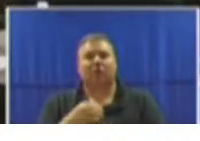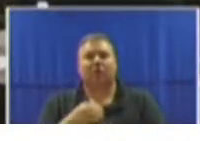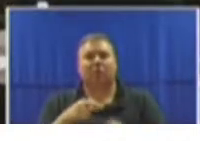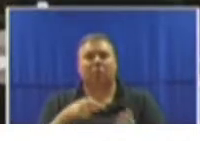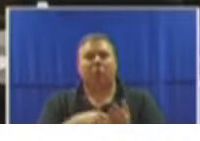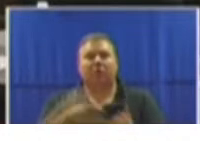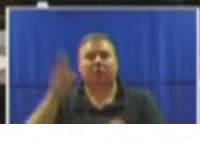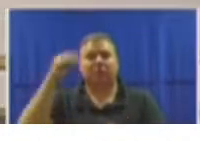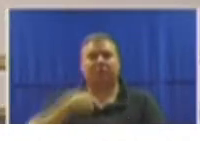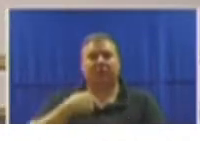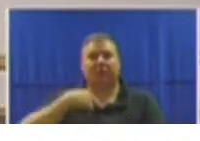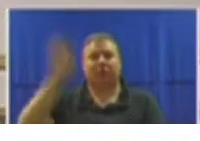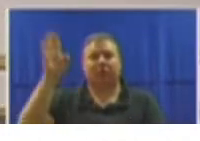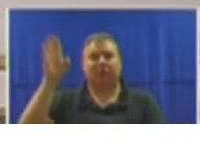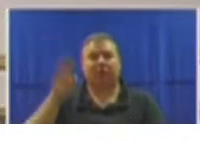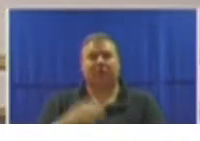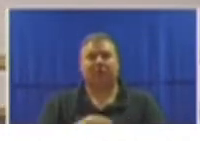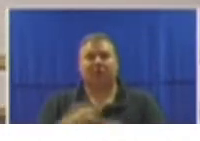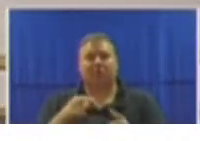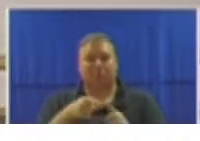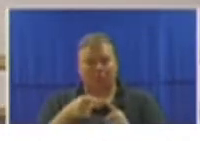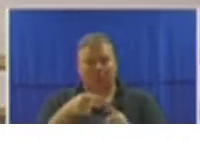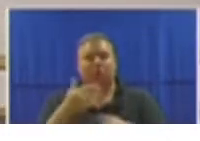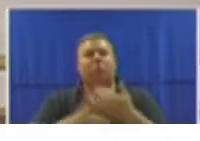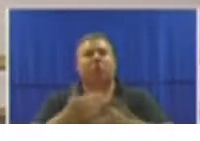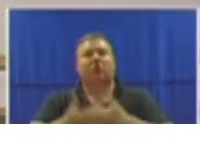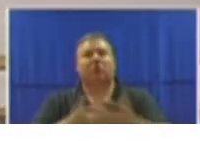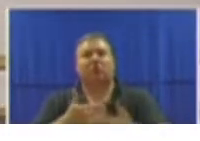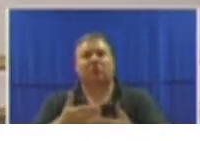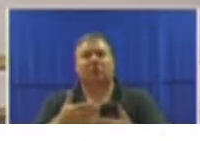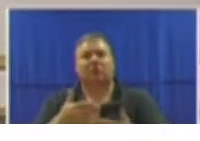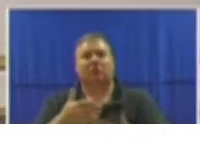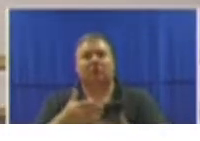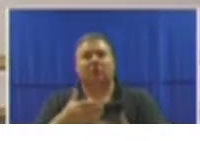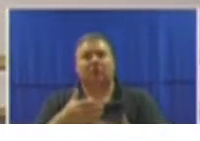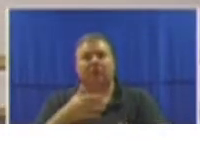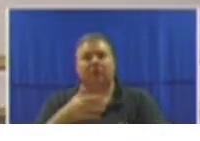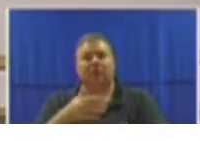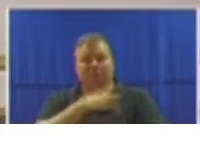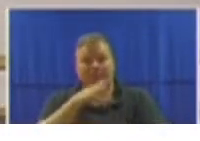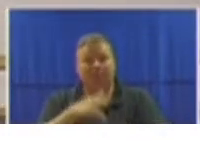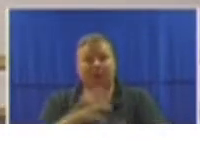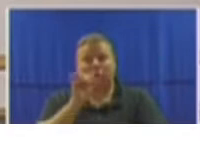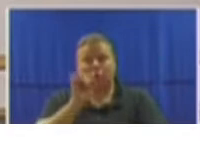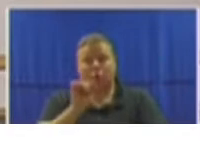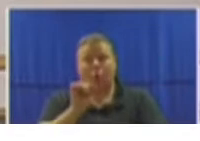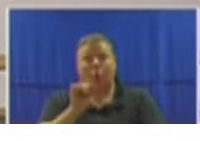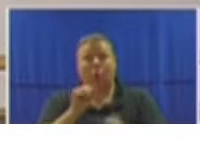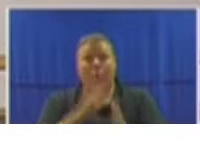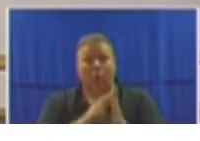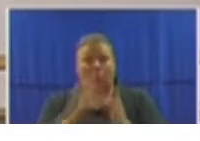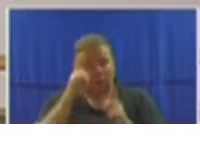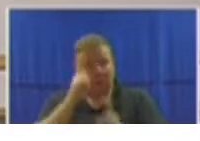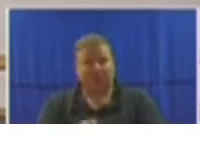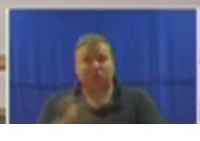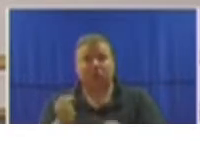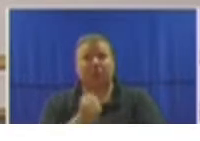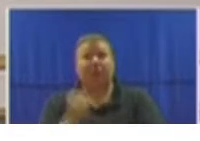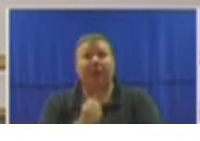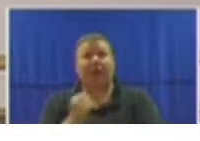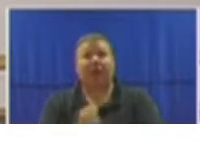on was on the point of procedure, because you were in the middle of your ruling You were in the middle of your ruling.